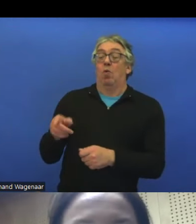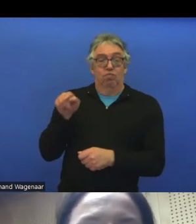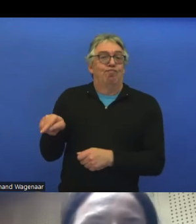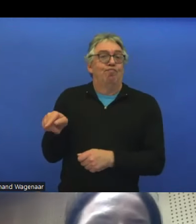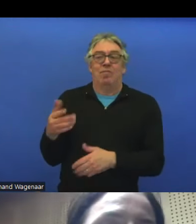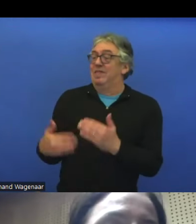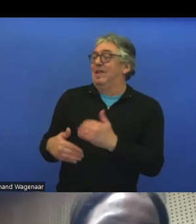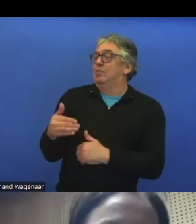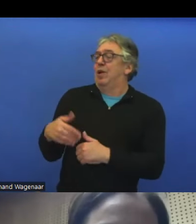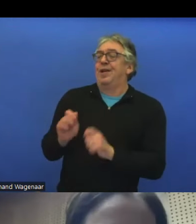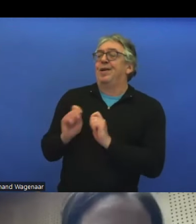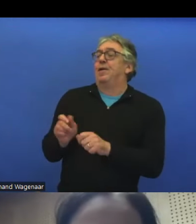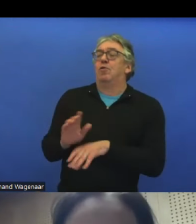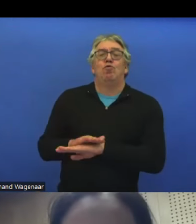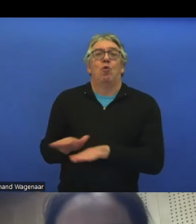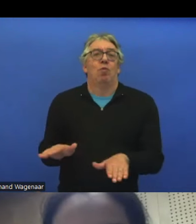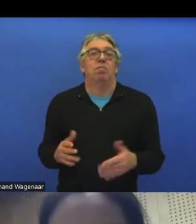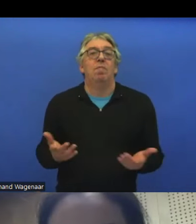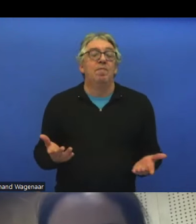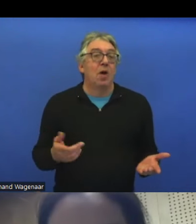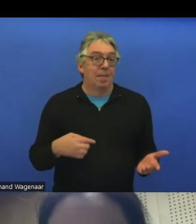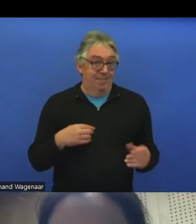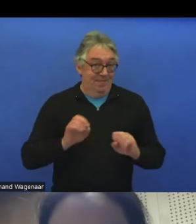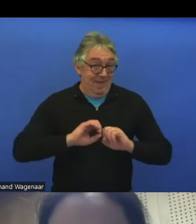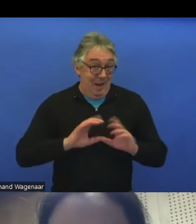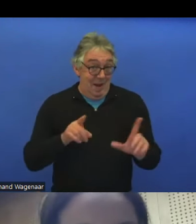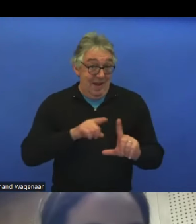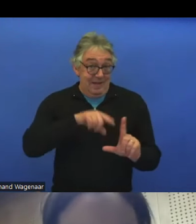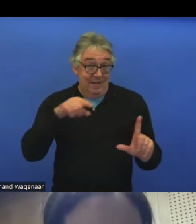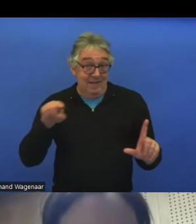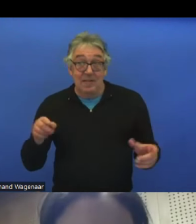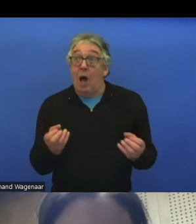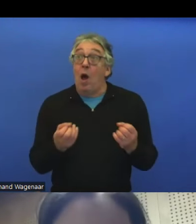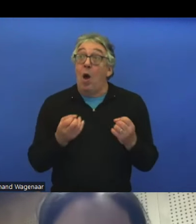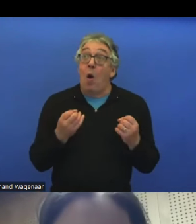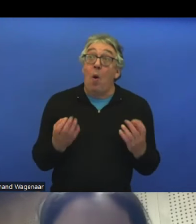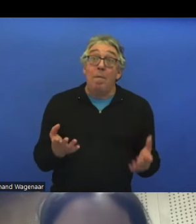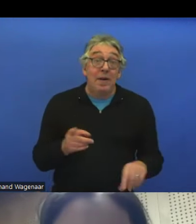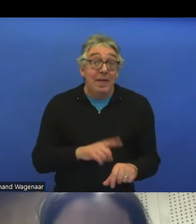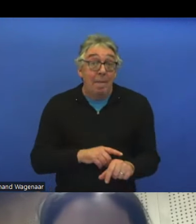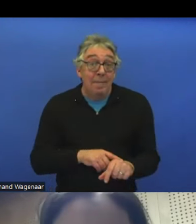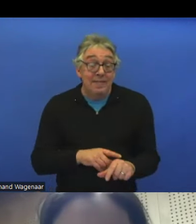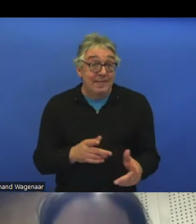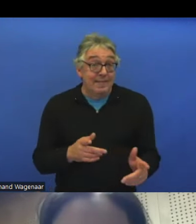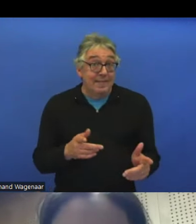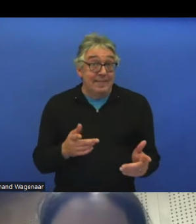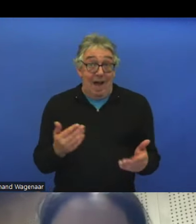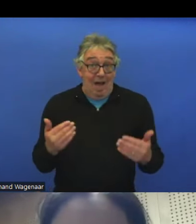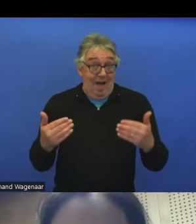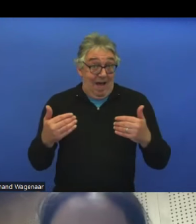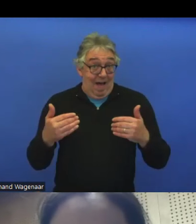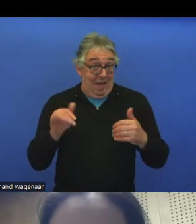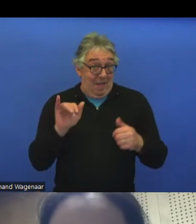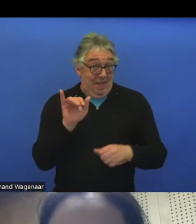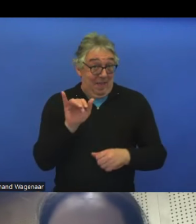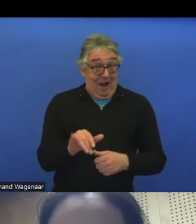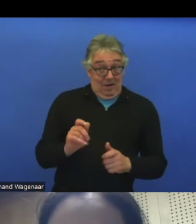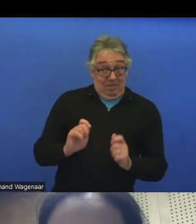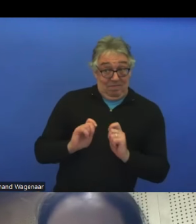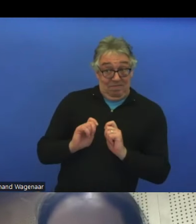discrimination. But we do not have clear figures on the implementation of these types of provisions.